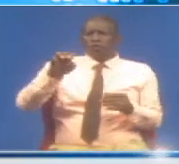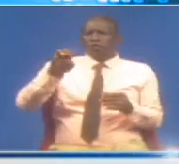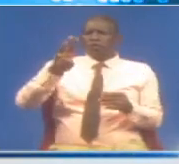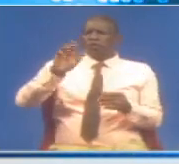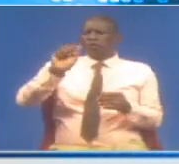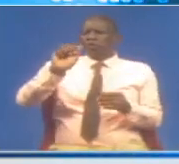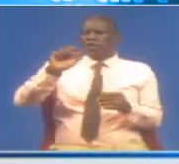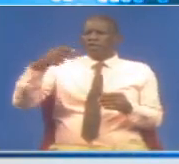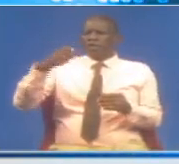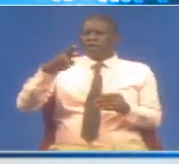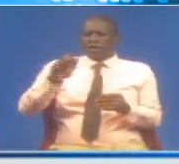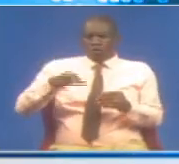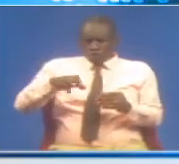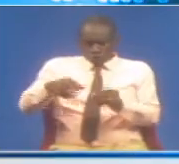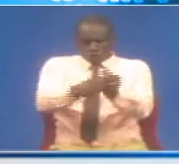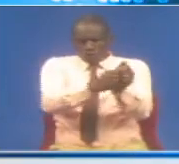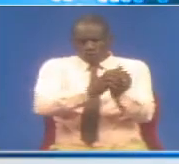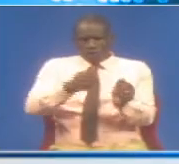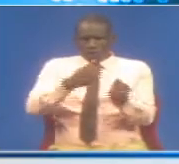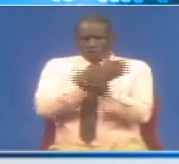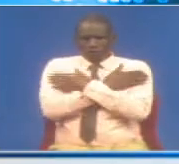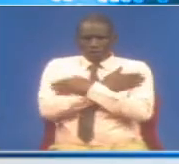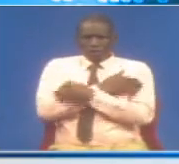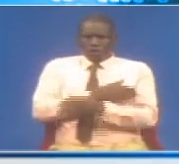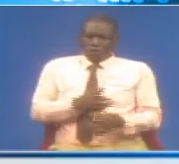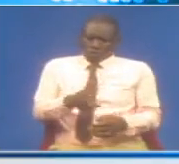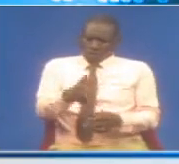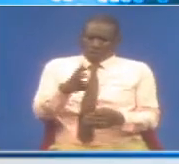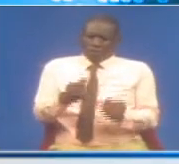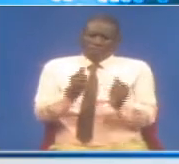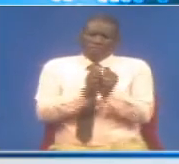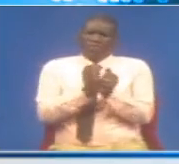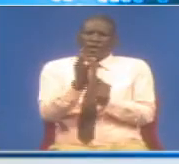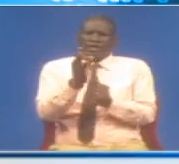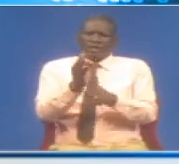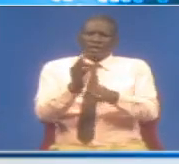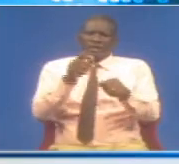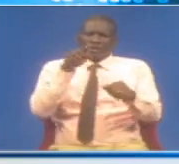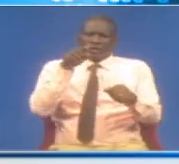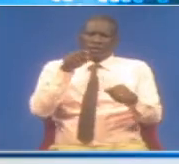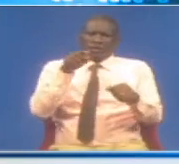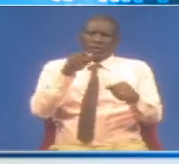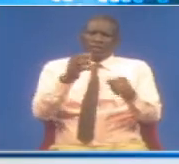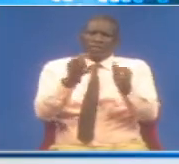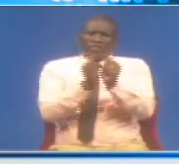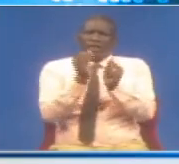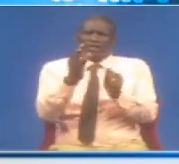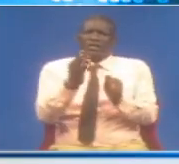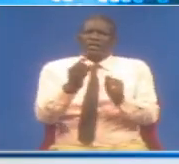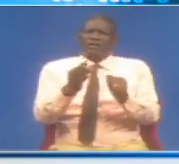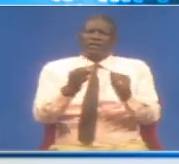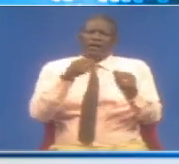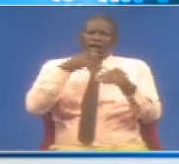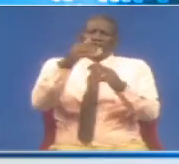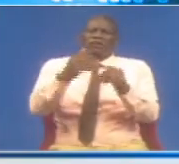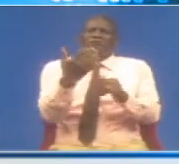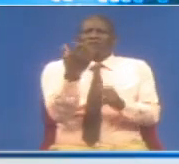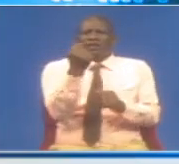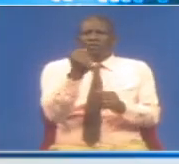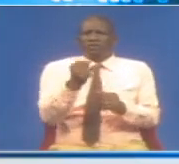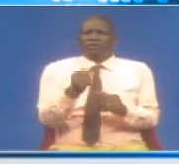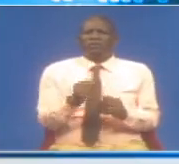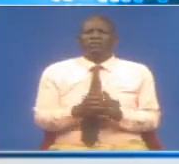one other colleague, was shot at 13 minutes and 3 seconds past 5 p.m. on Monday the 13th of February. Ibrahim Karanja begins